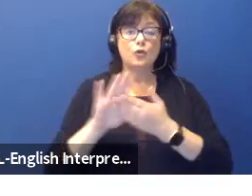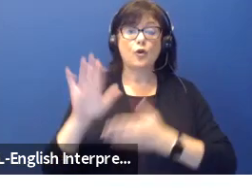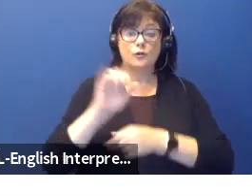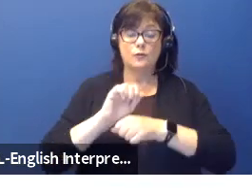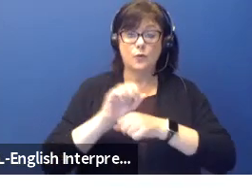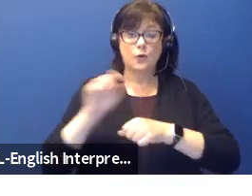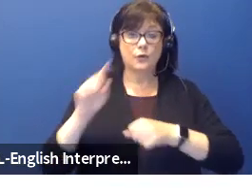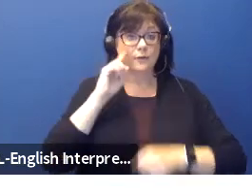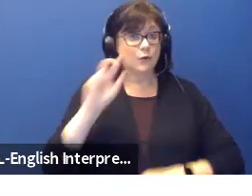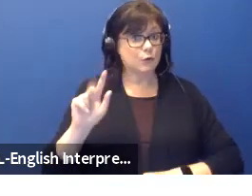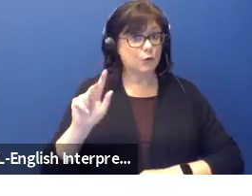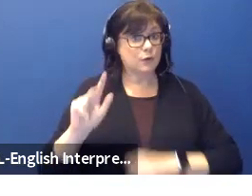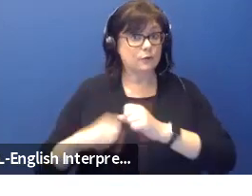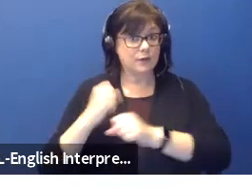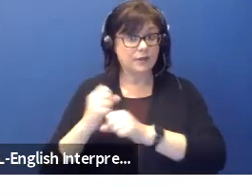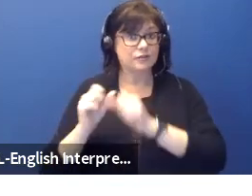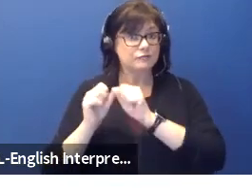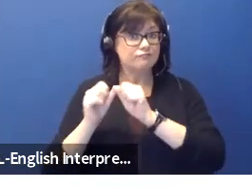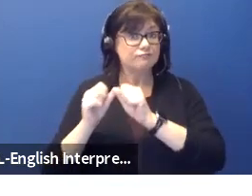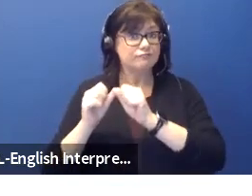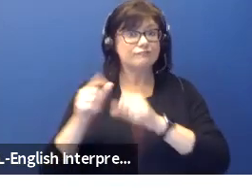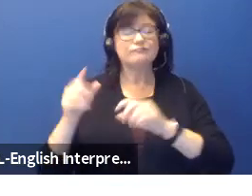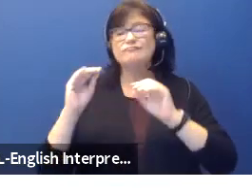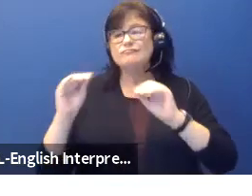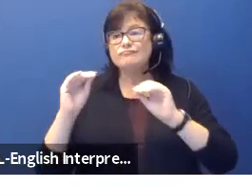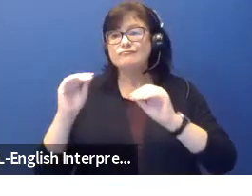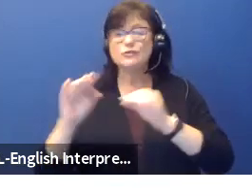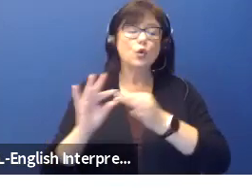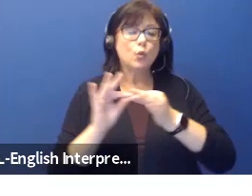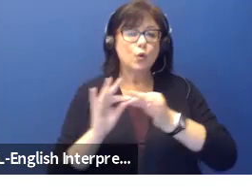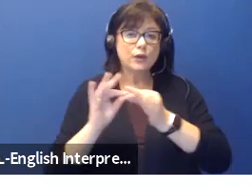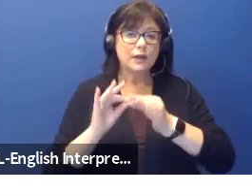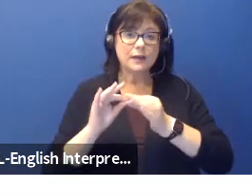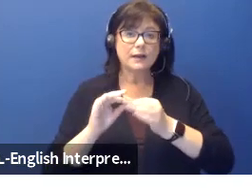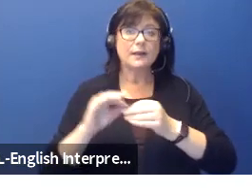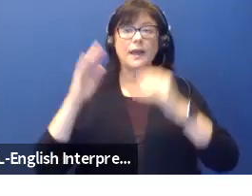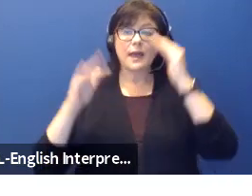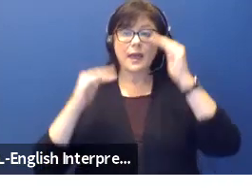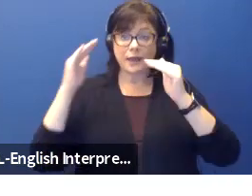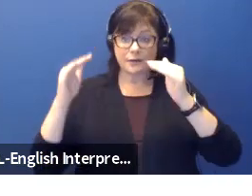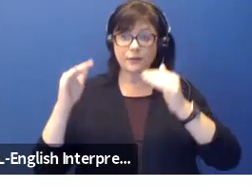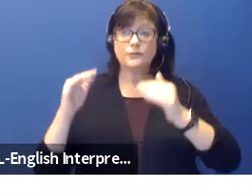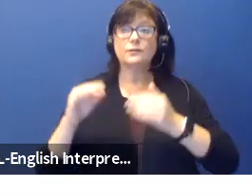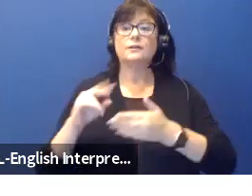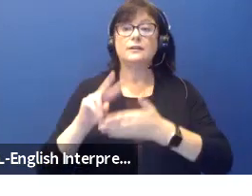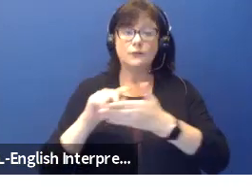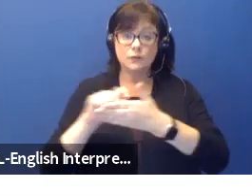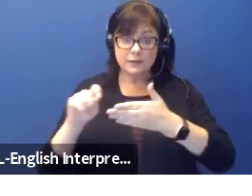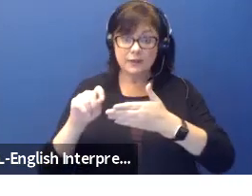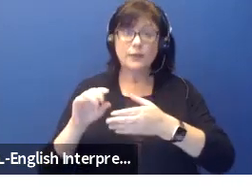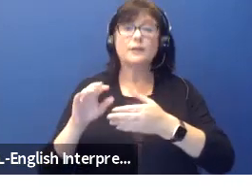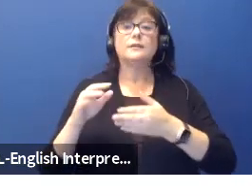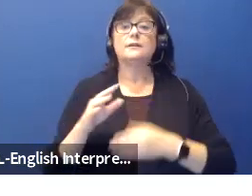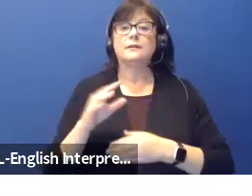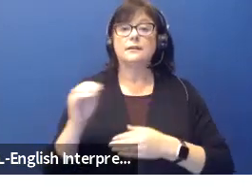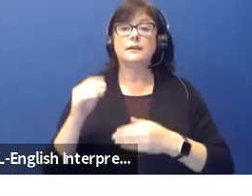teaching and coordinating adult upgrading and pre-apprenticeship programs. Subsequently, Barb moved to